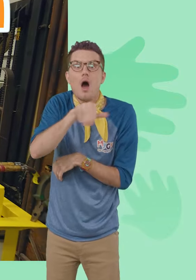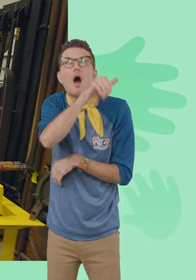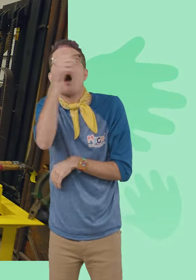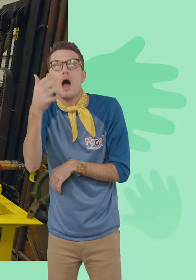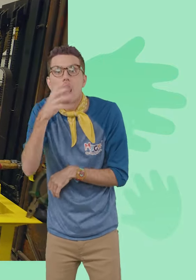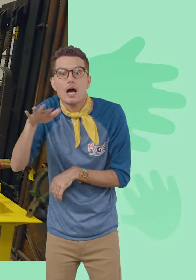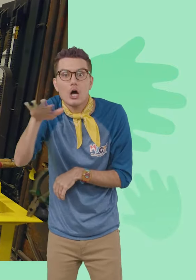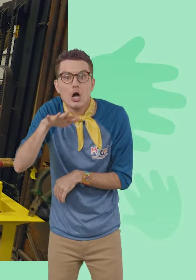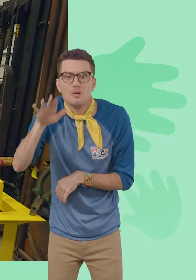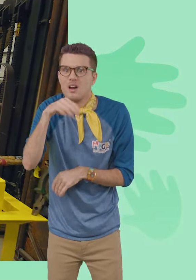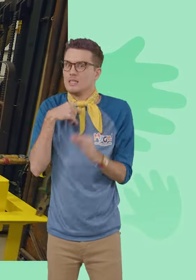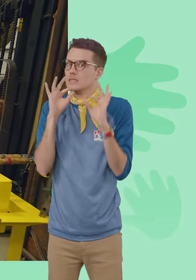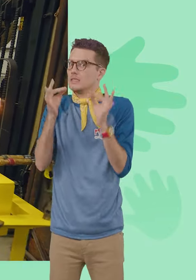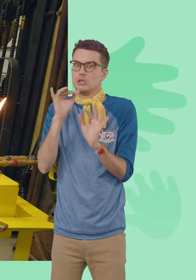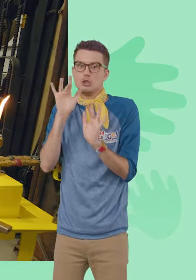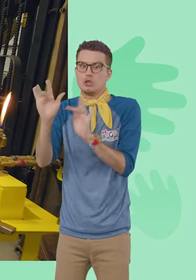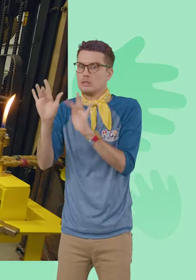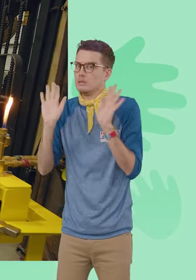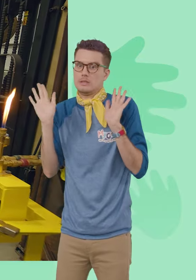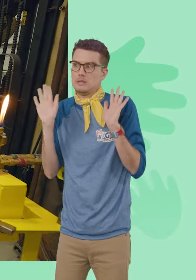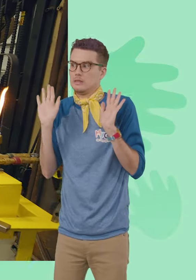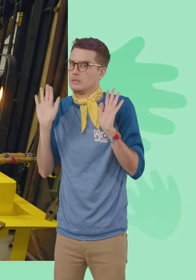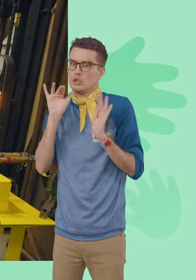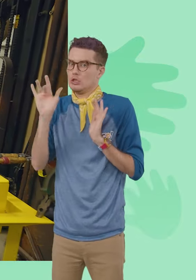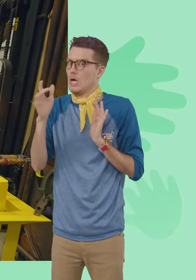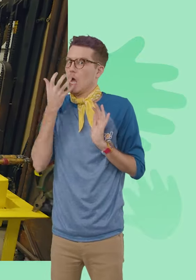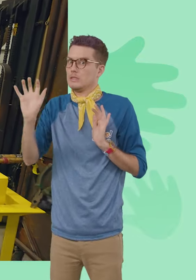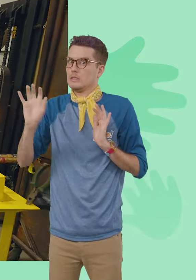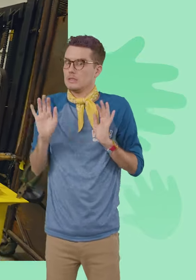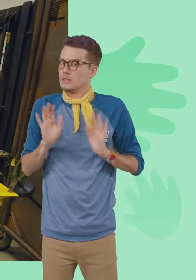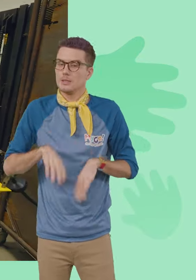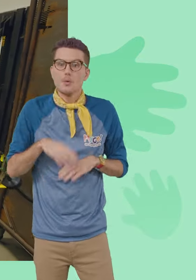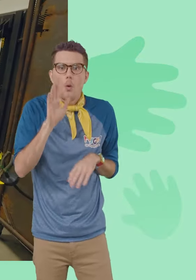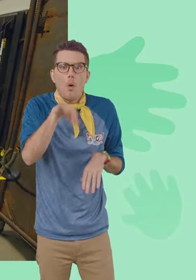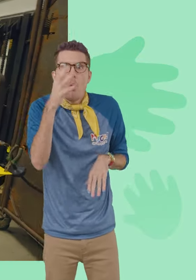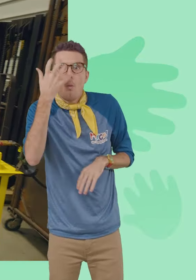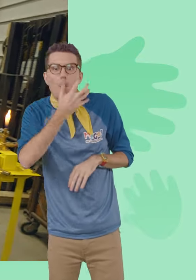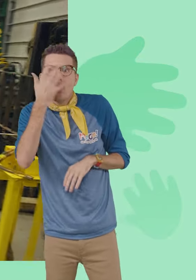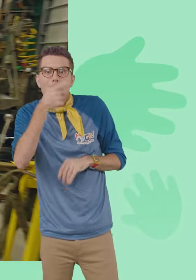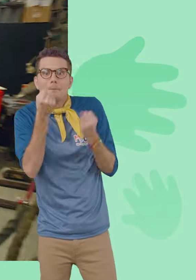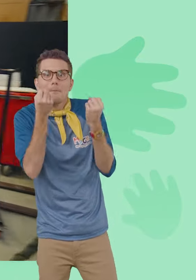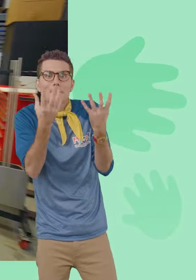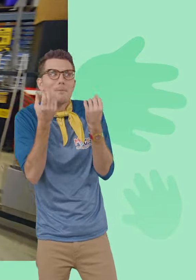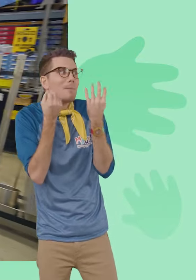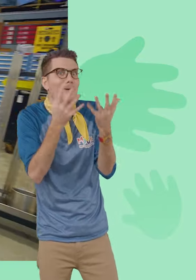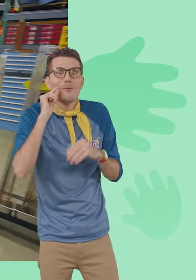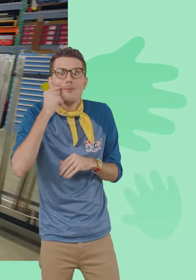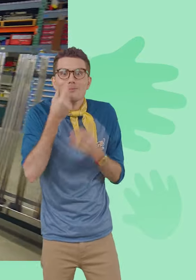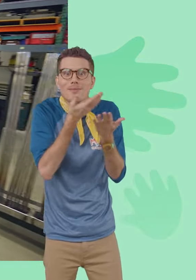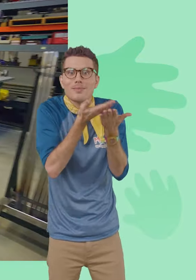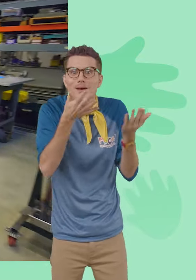not gonna touch. Wow, there's so many cool things around here, but you have to be very, very